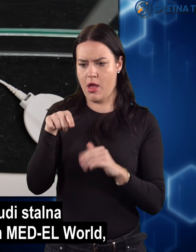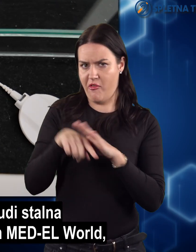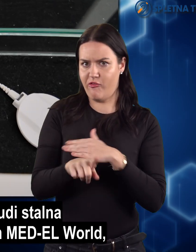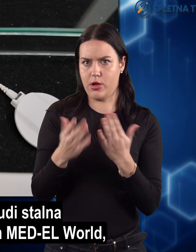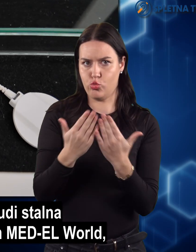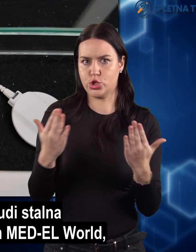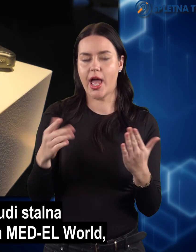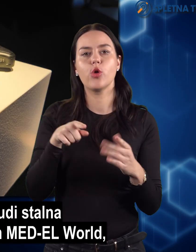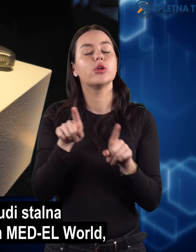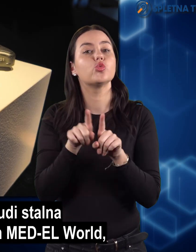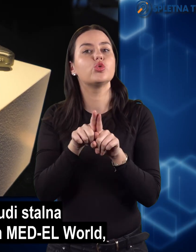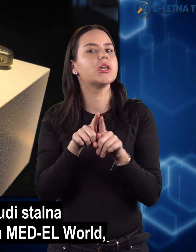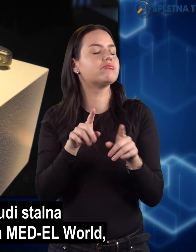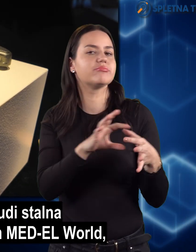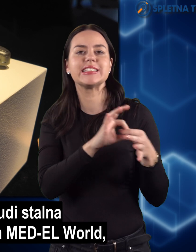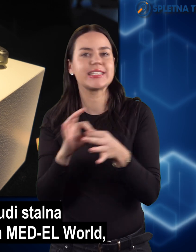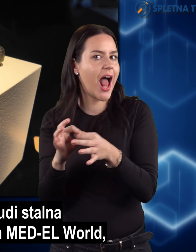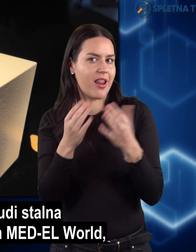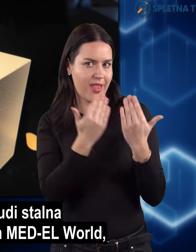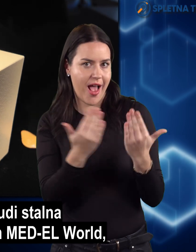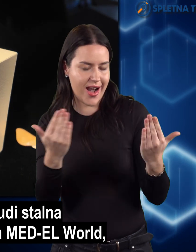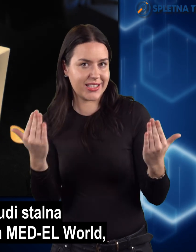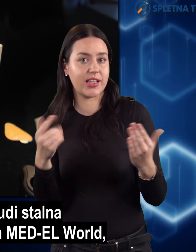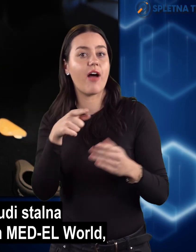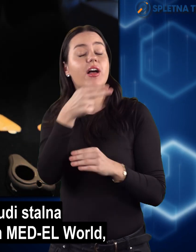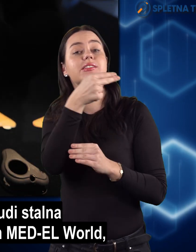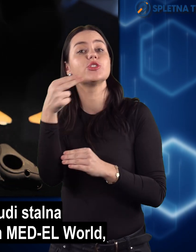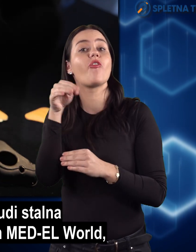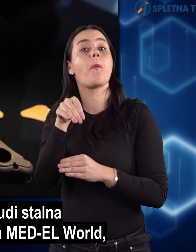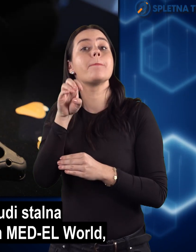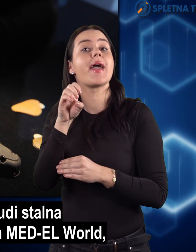V muzeju je tudi stalna razstava z naslovom Med-El World,